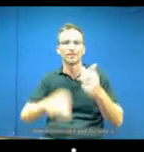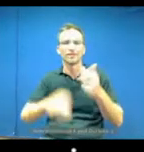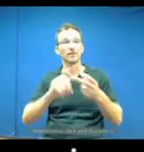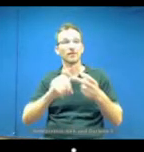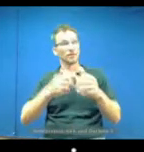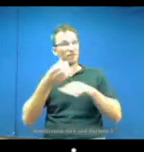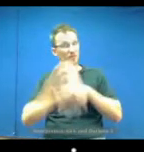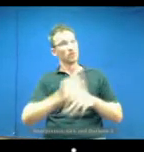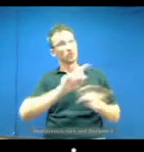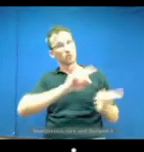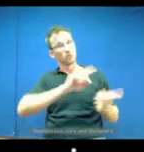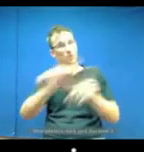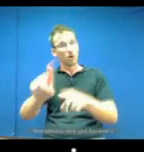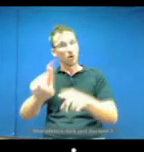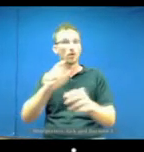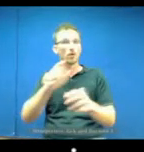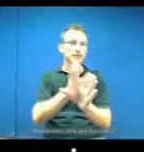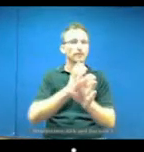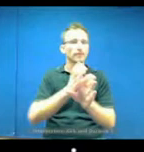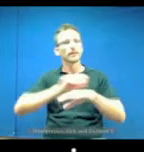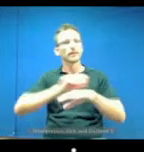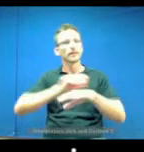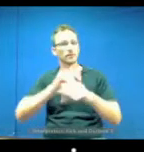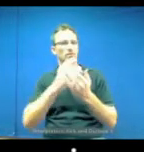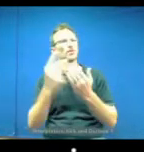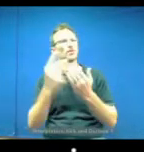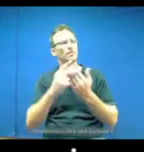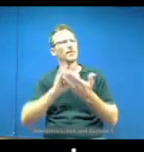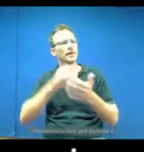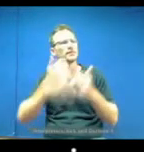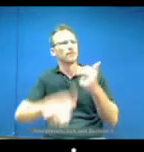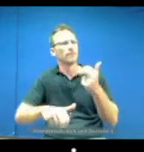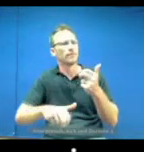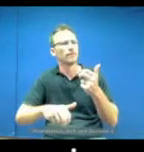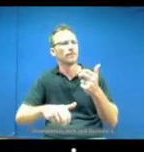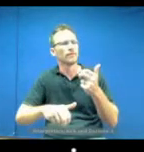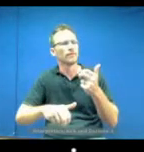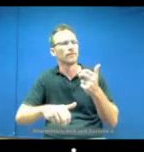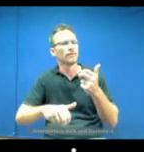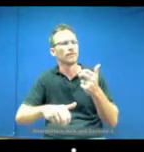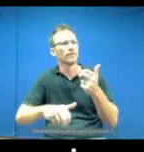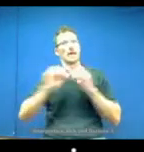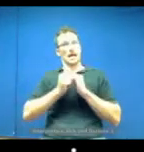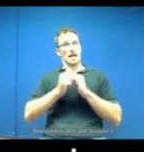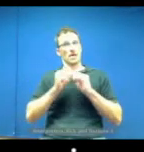Those are enforced by filing a motion for contempt